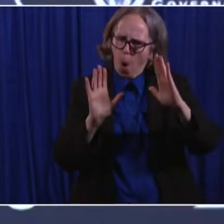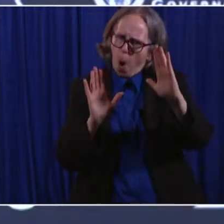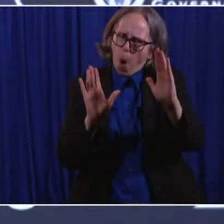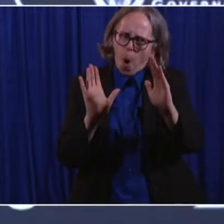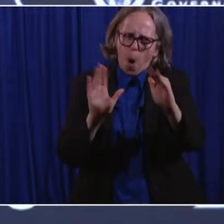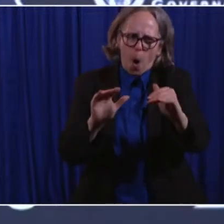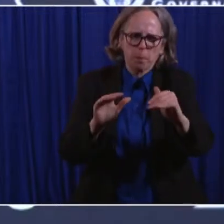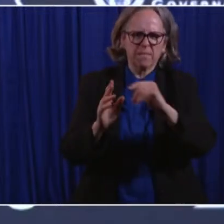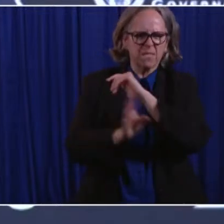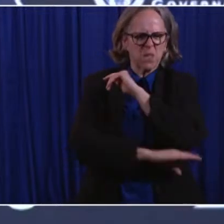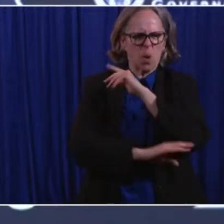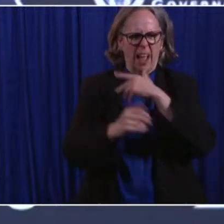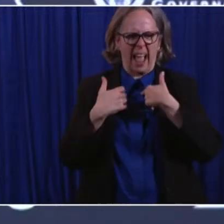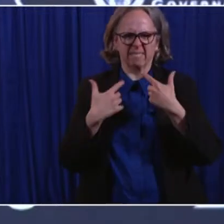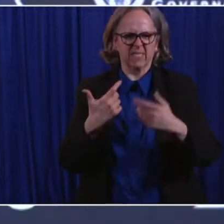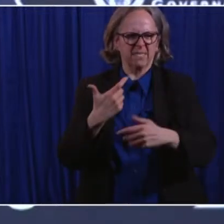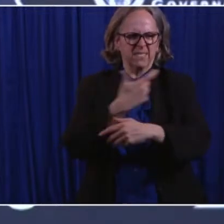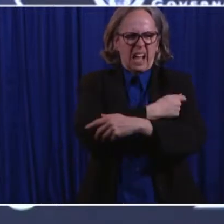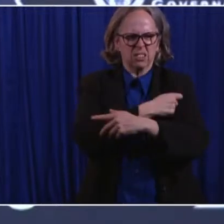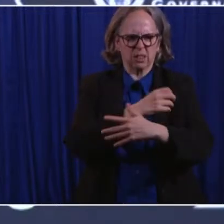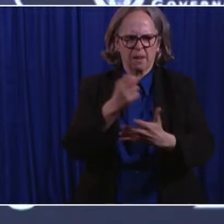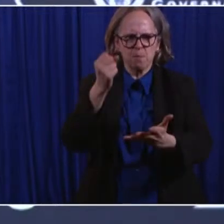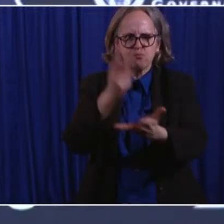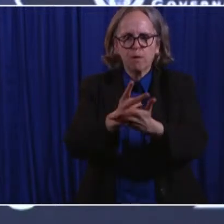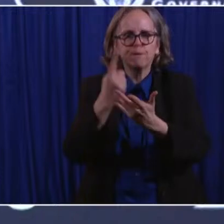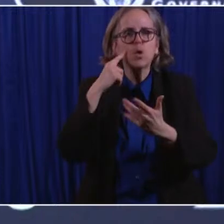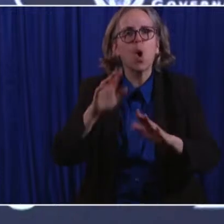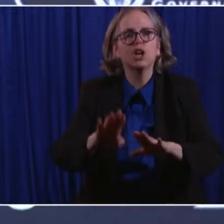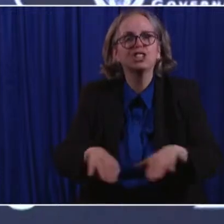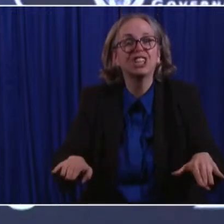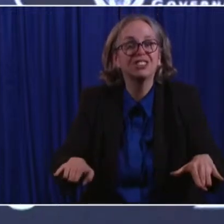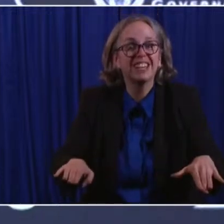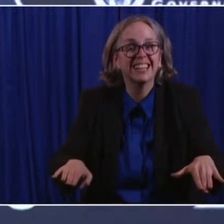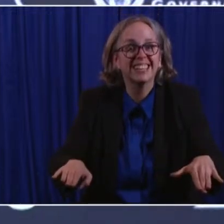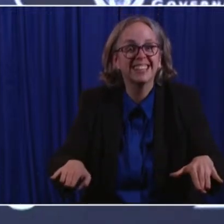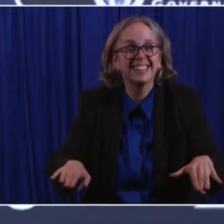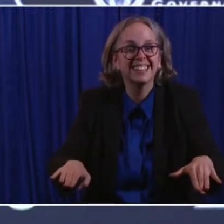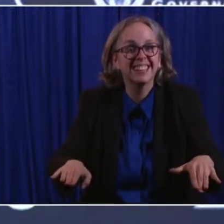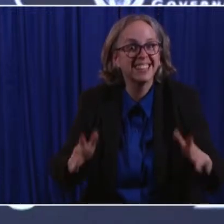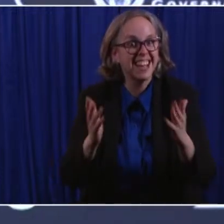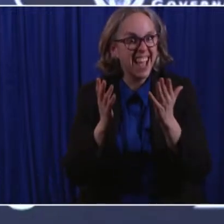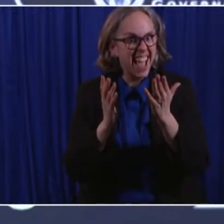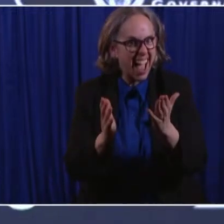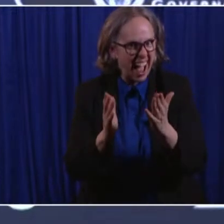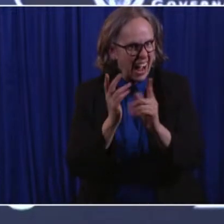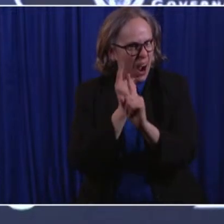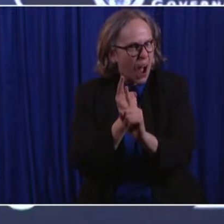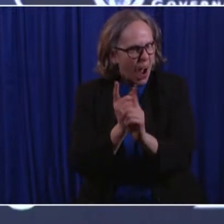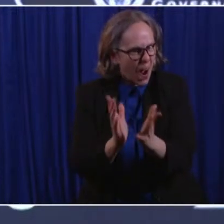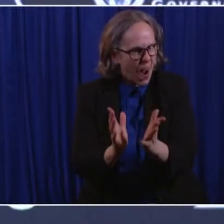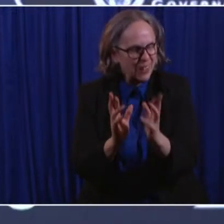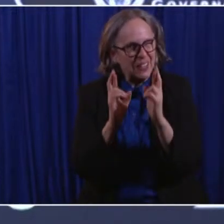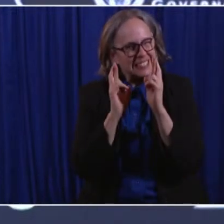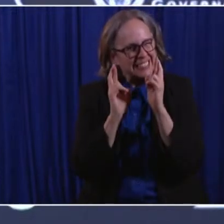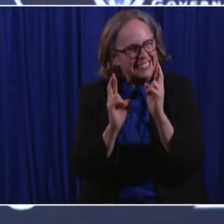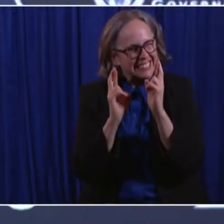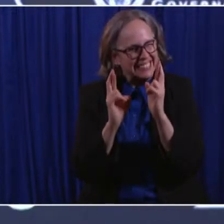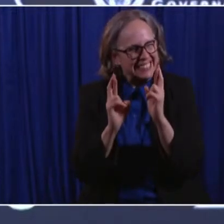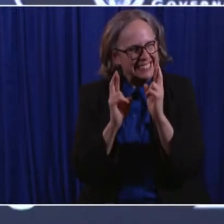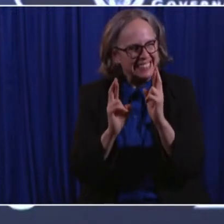children. And that's how we're going to, really, we hope, complete this